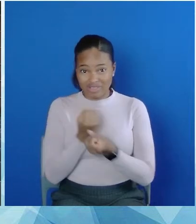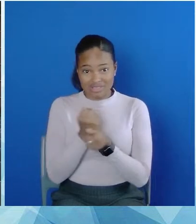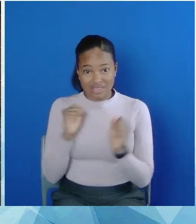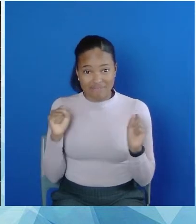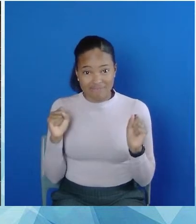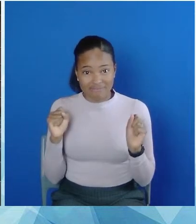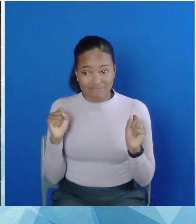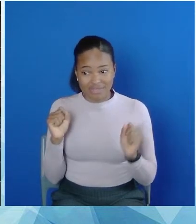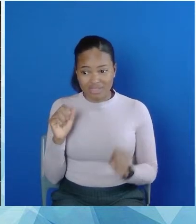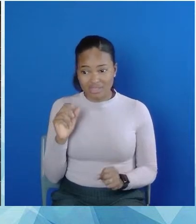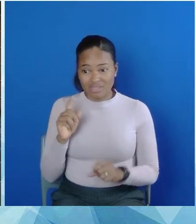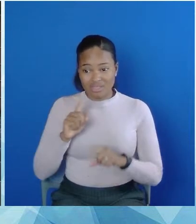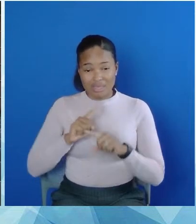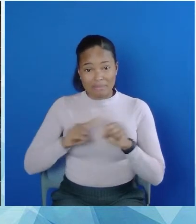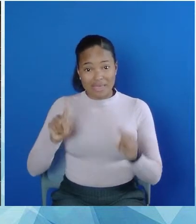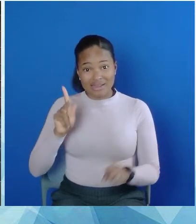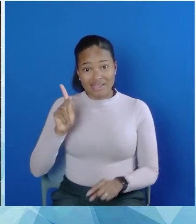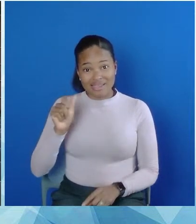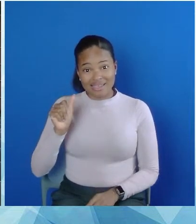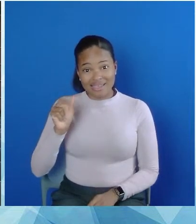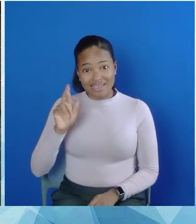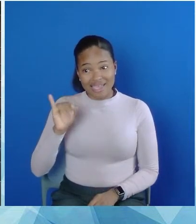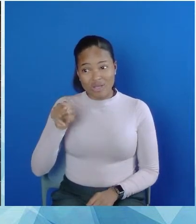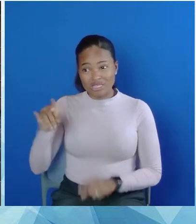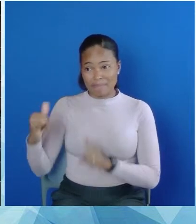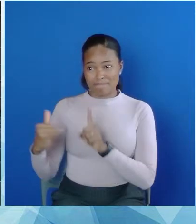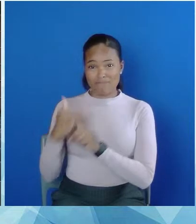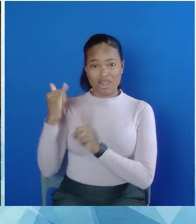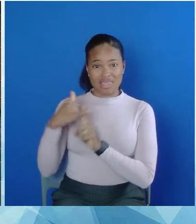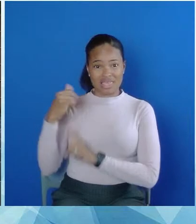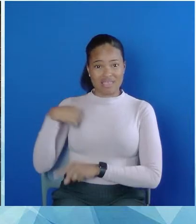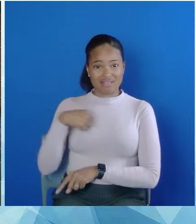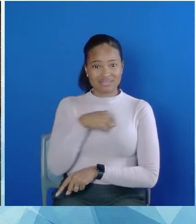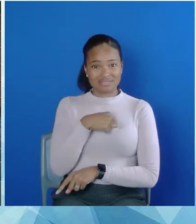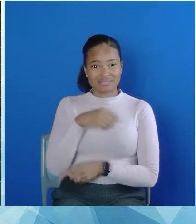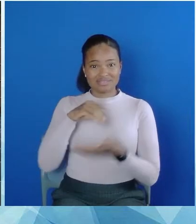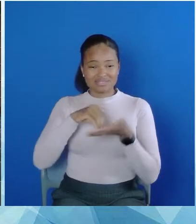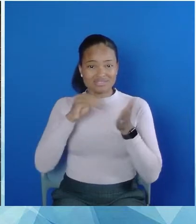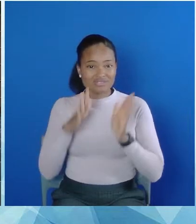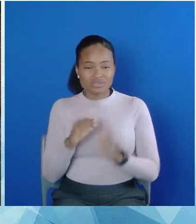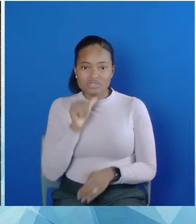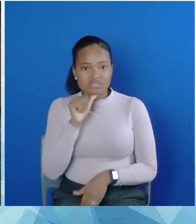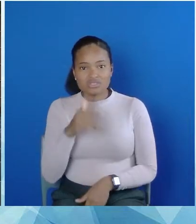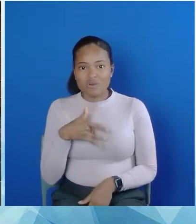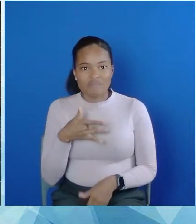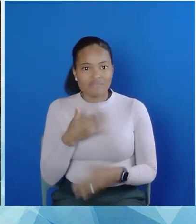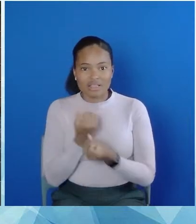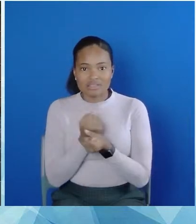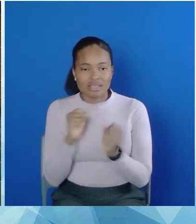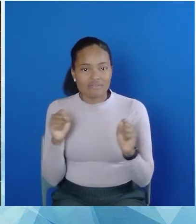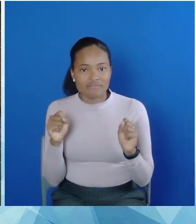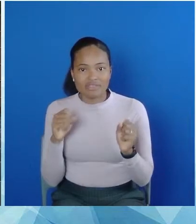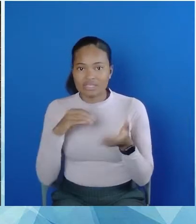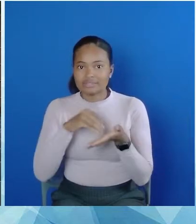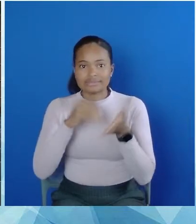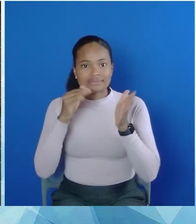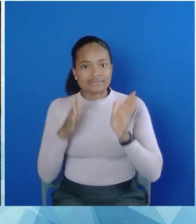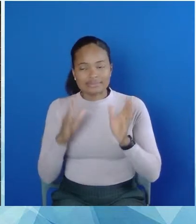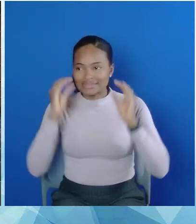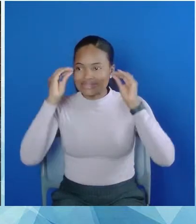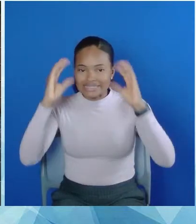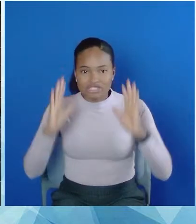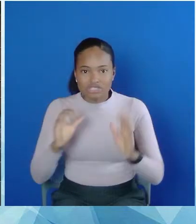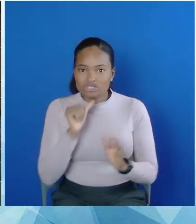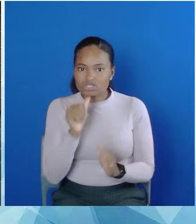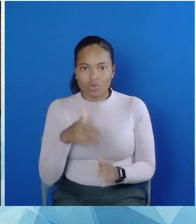But Carrie bullies us. Students don't feel safe. Our teachers don't feel safe.